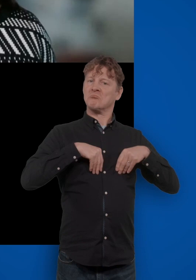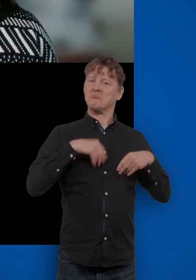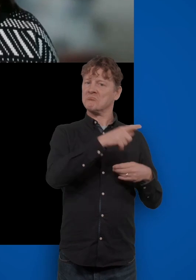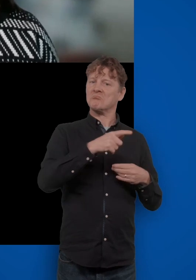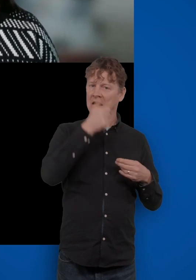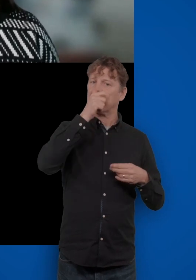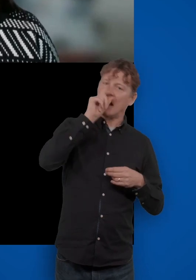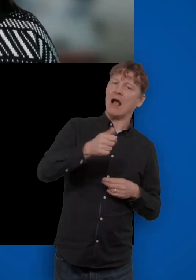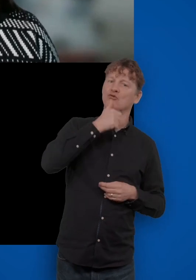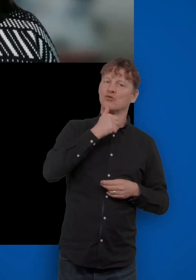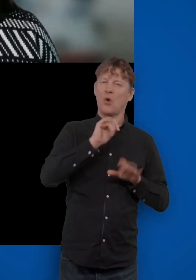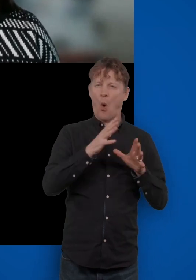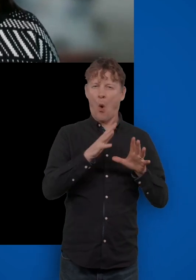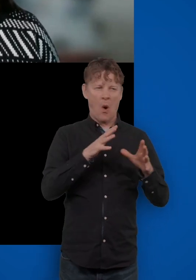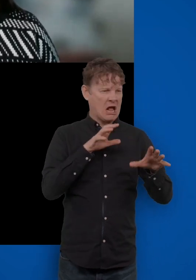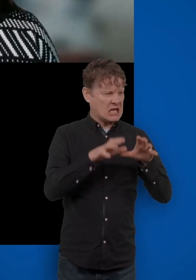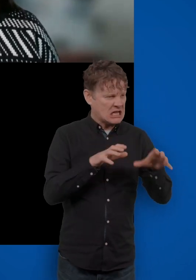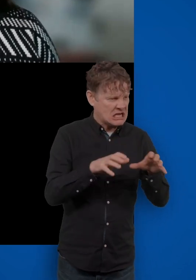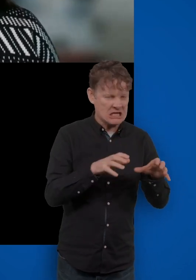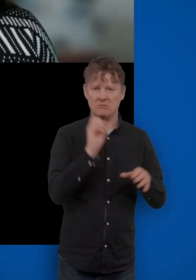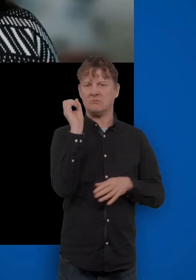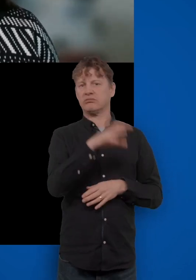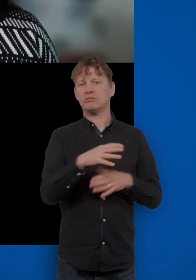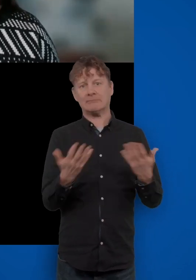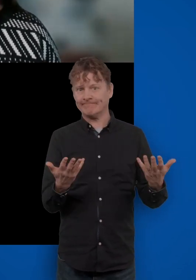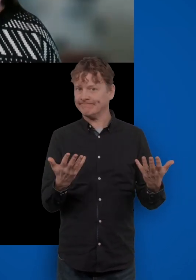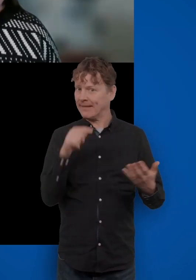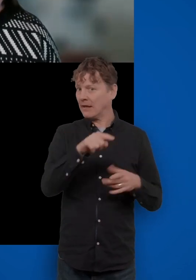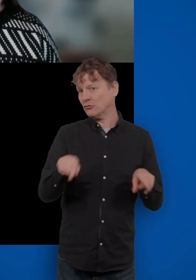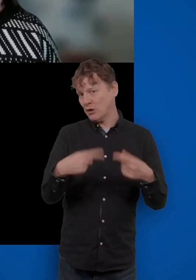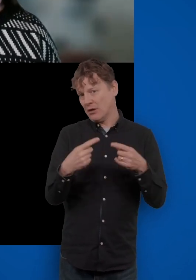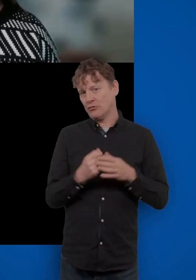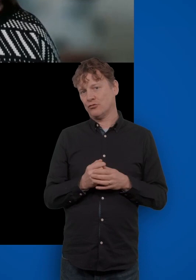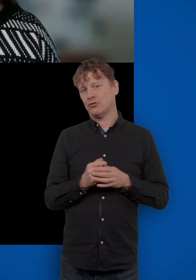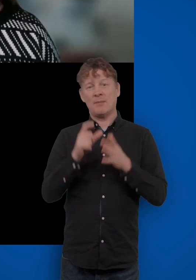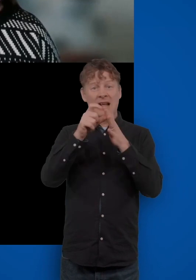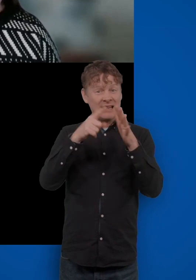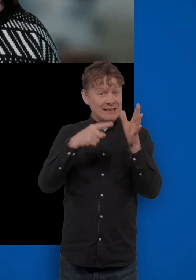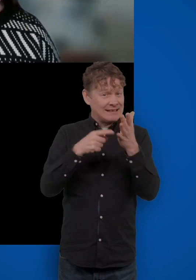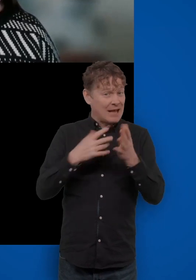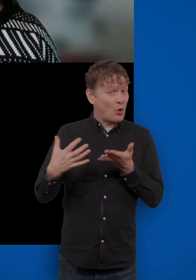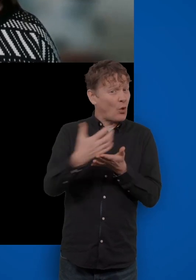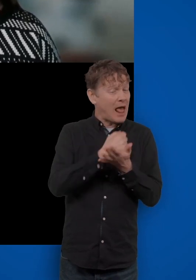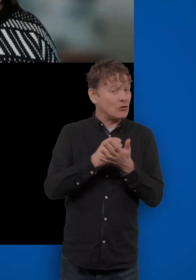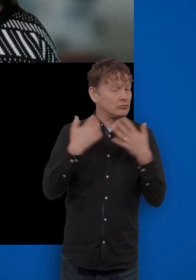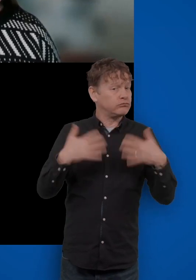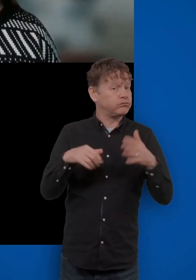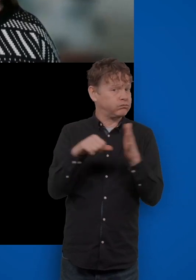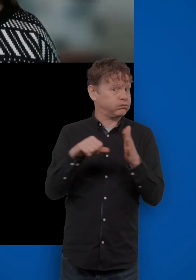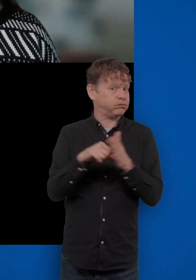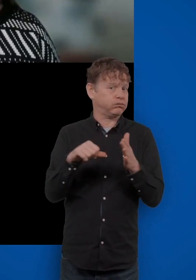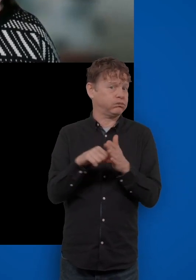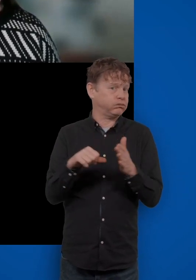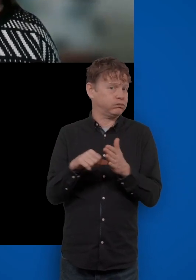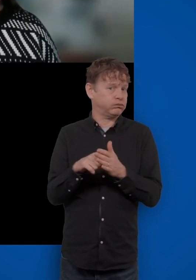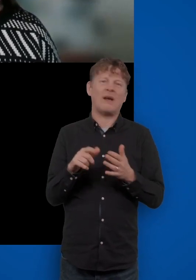enough? And I think at the moment, the sorts of challenges we're looking at are things like data collection, which frankly is